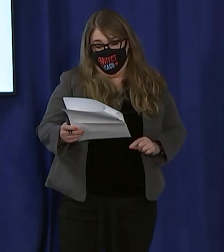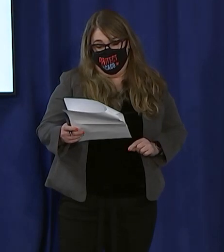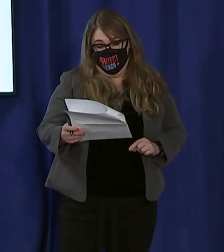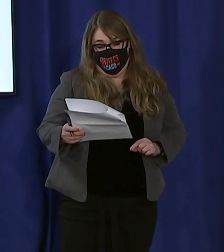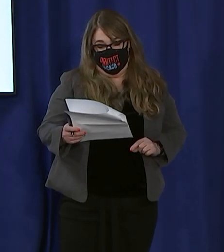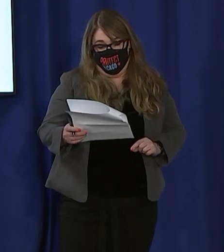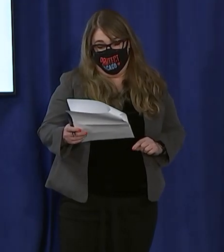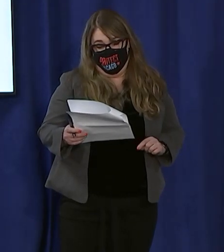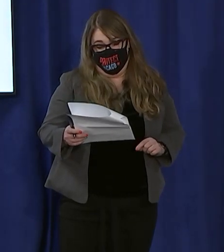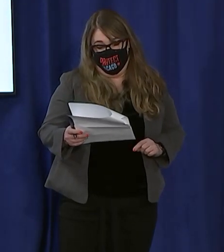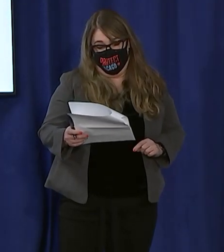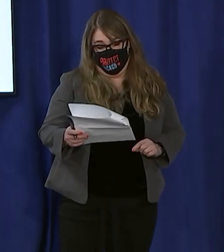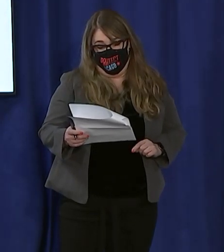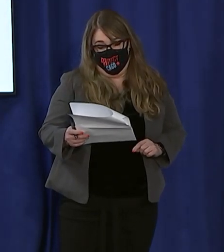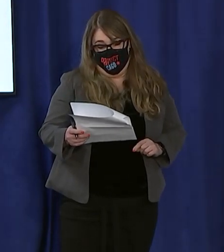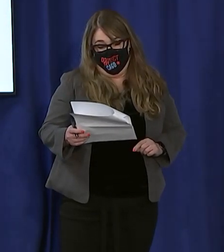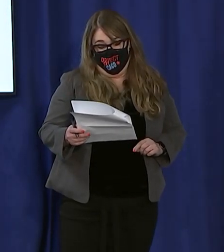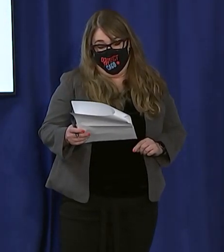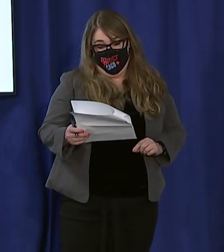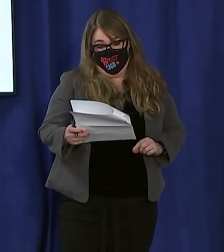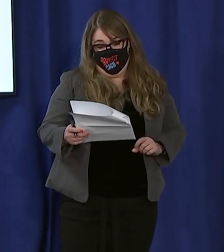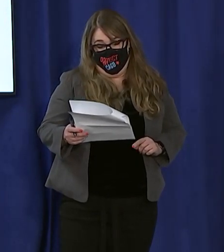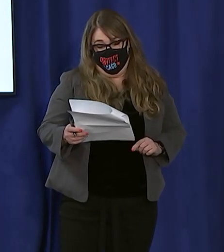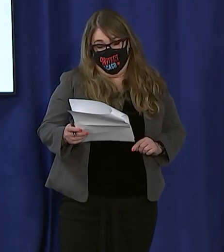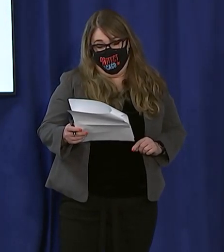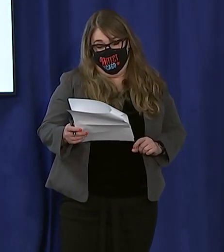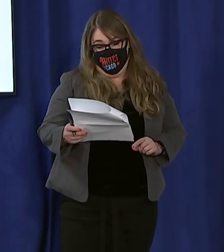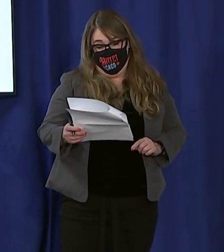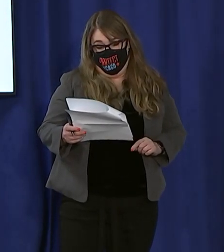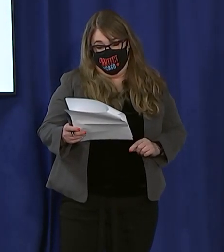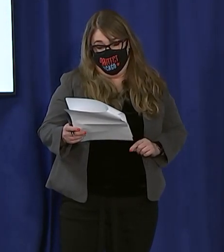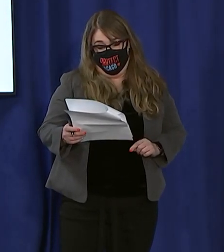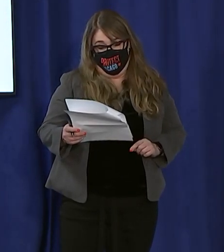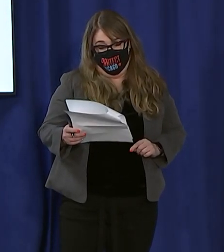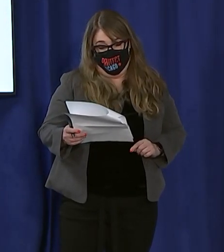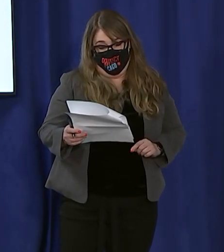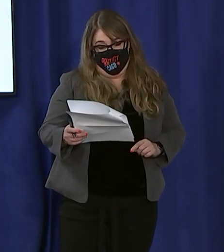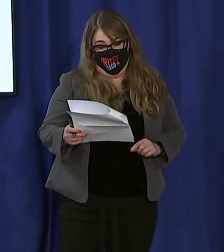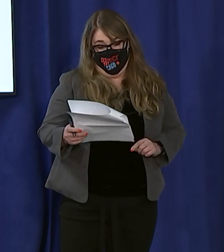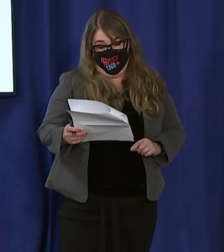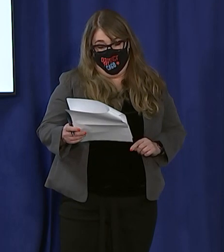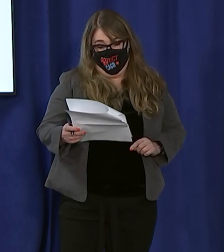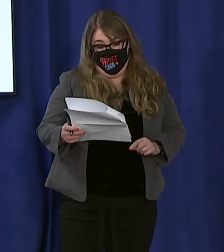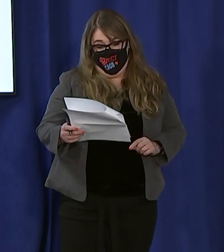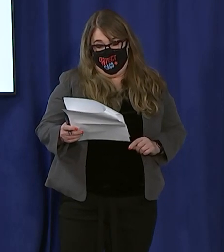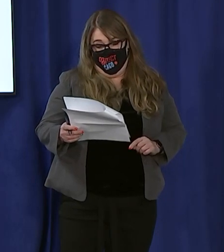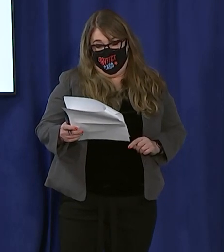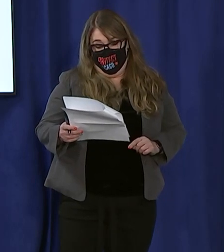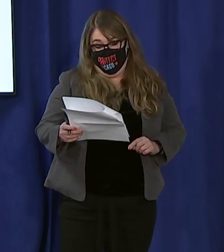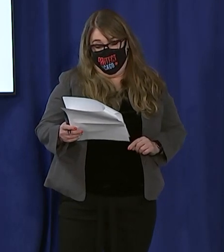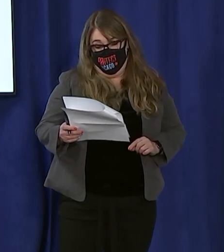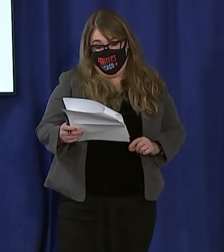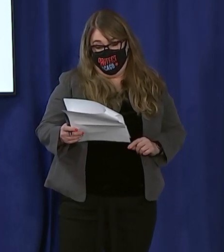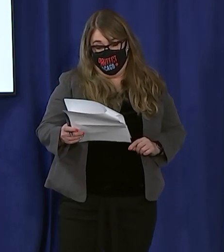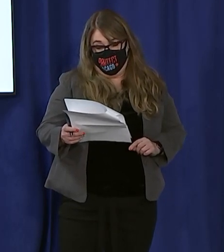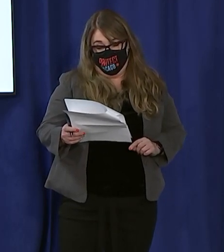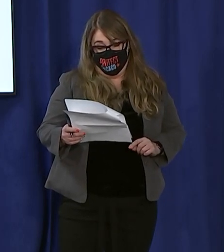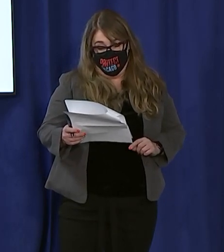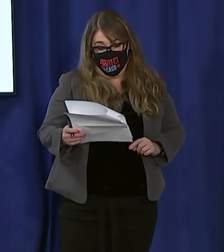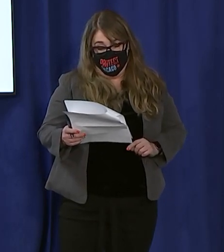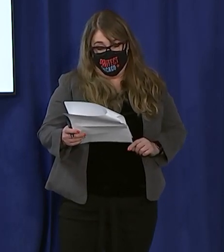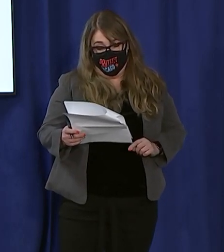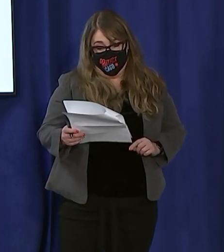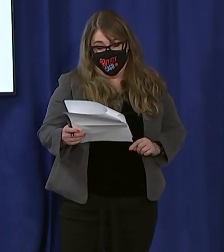we are here in Chicago. And so nothing has changed here in terms of how that is defined. As a reminder, if